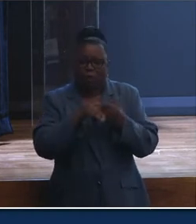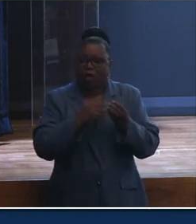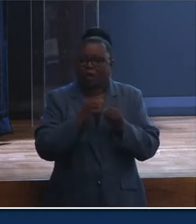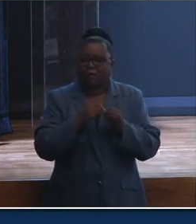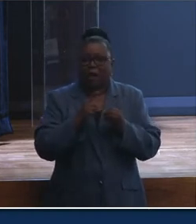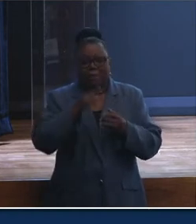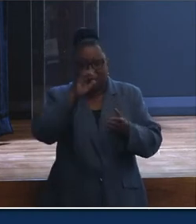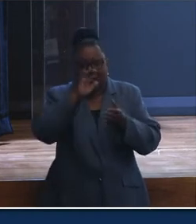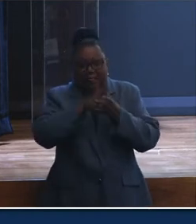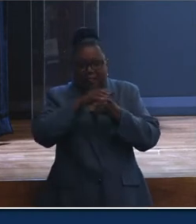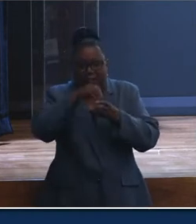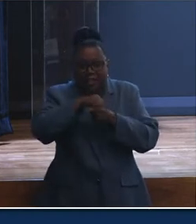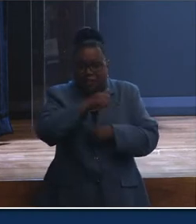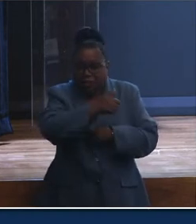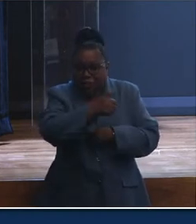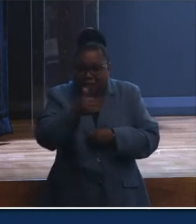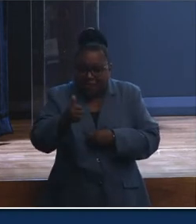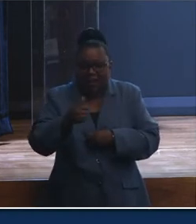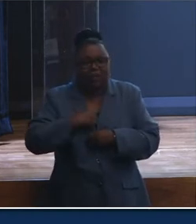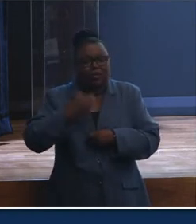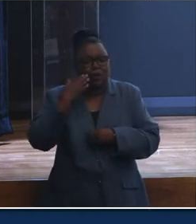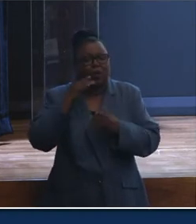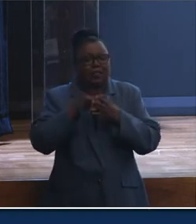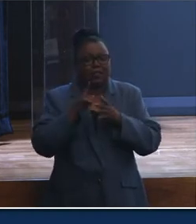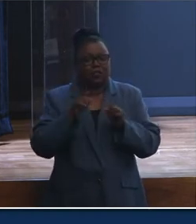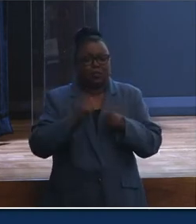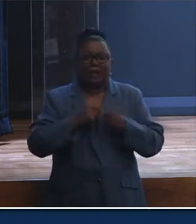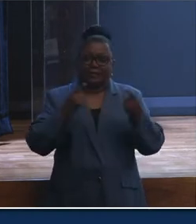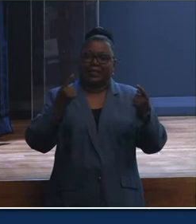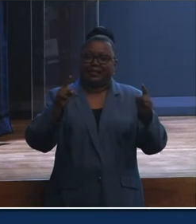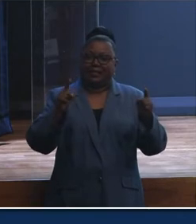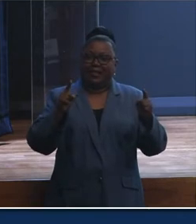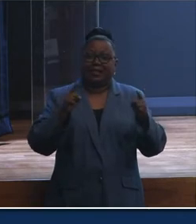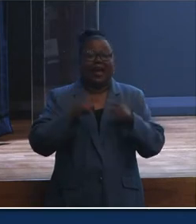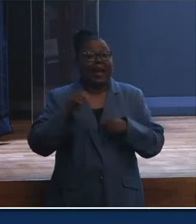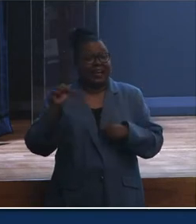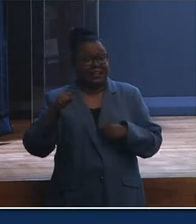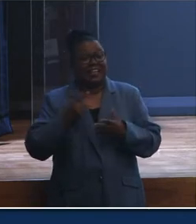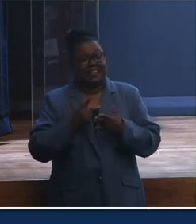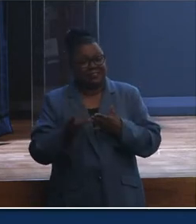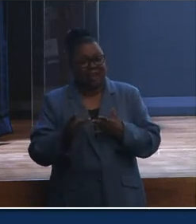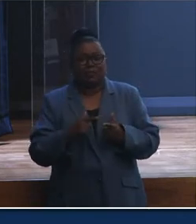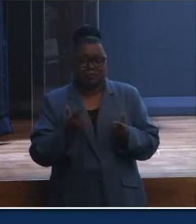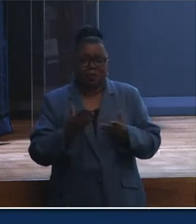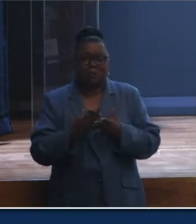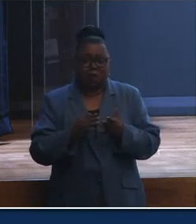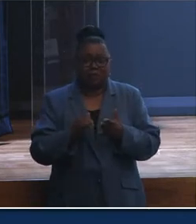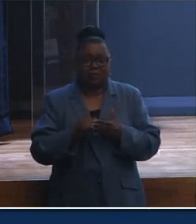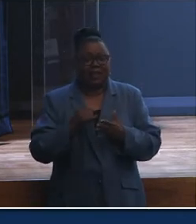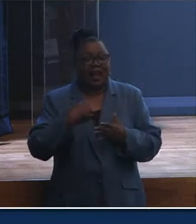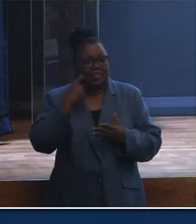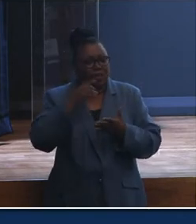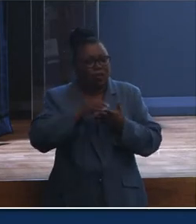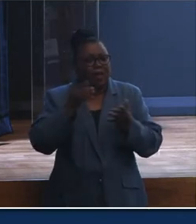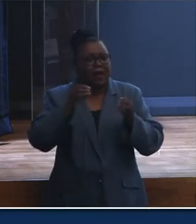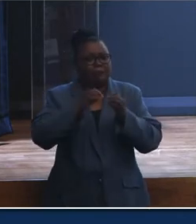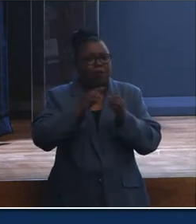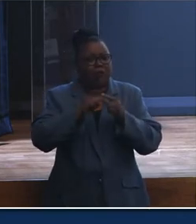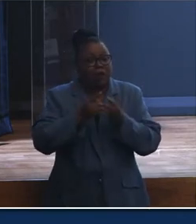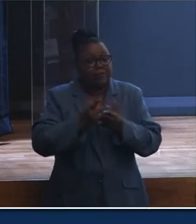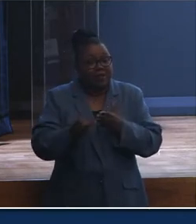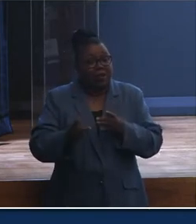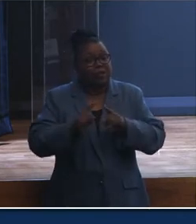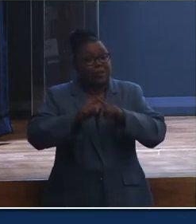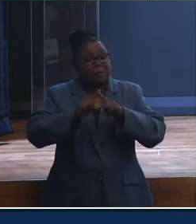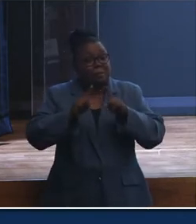about believing in yourself and knowing that you can succeed. And yes, failure is a big part of that, and I think you learn a lot more from failure,